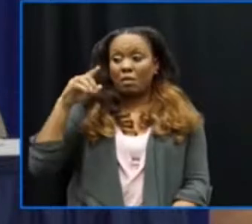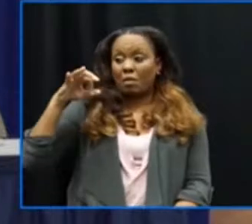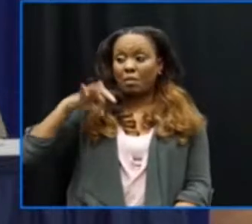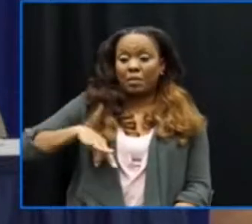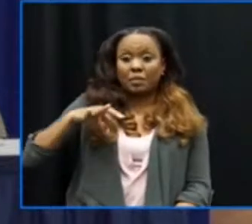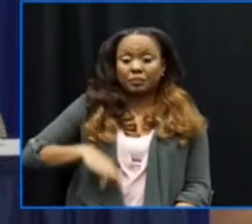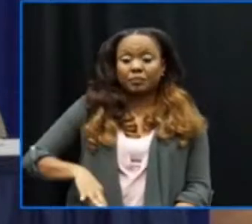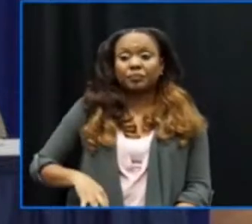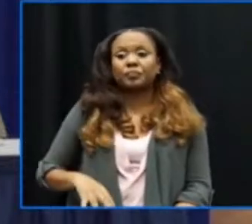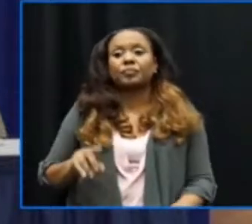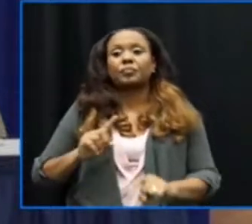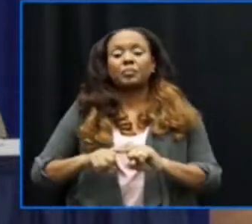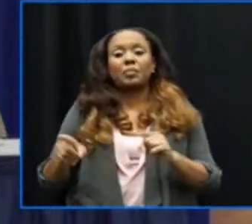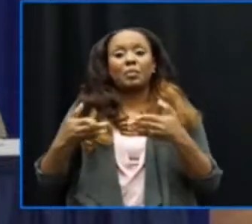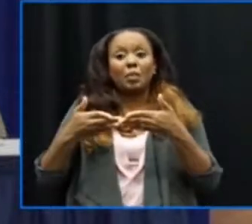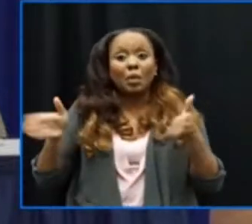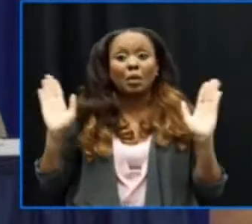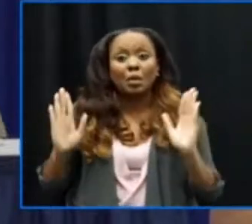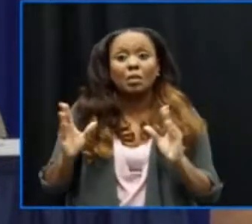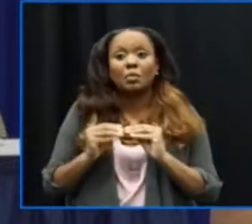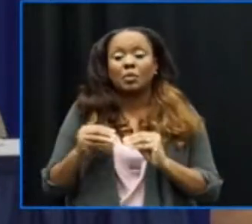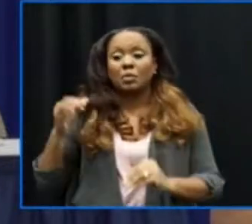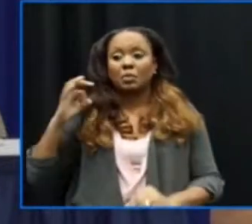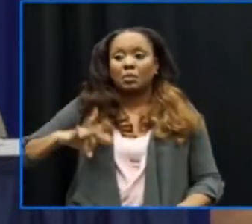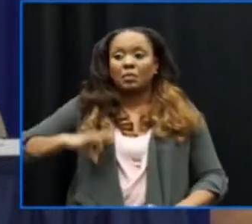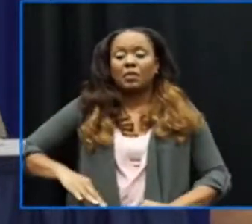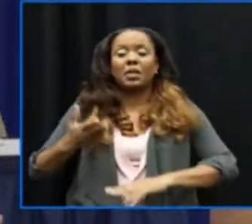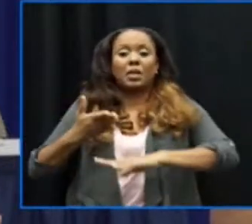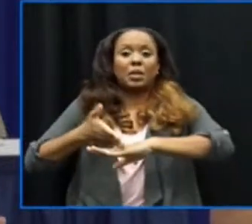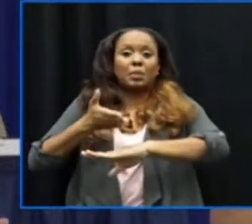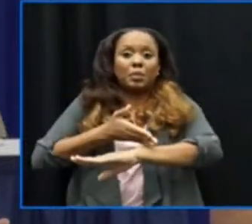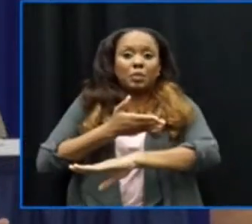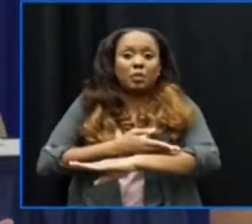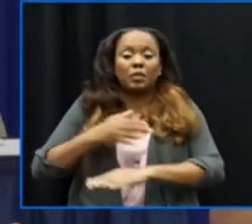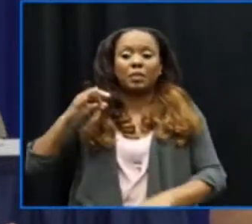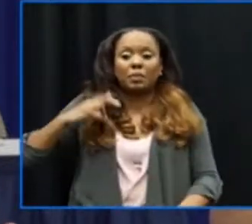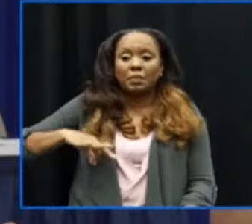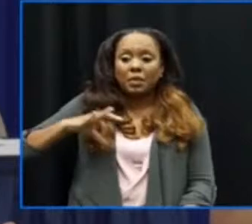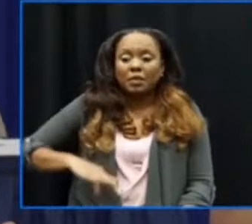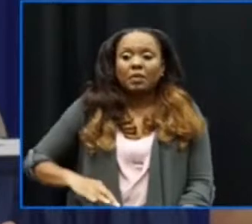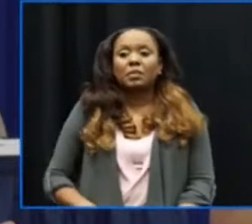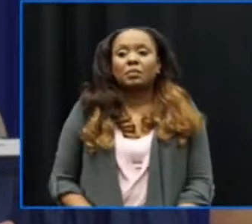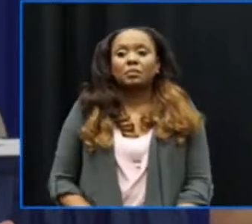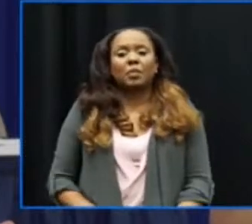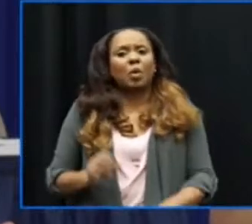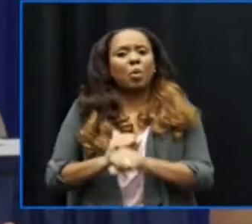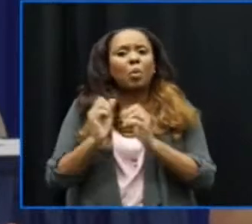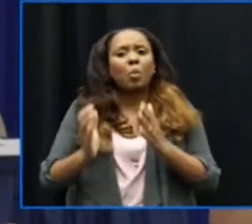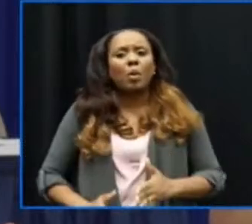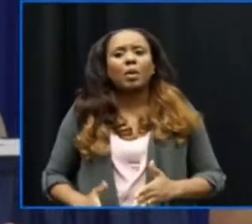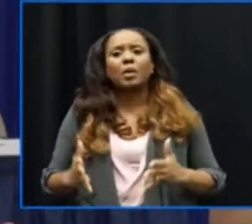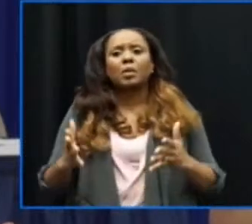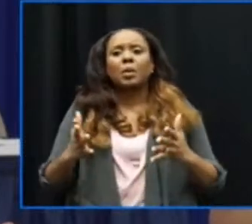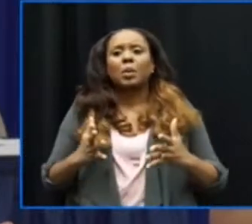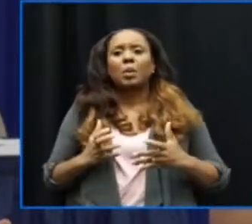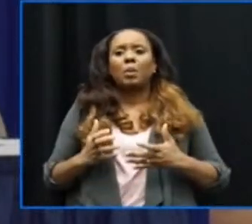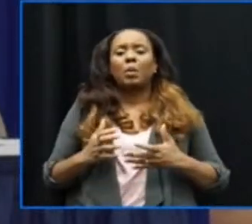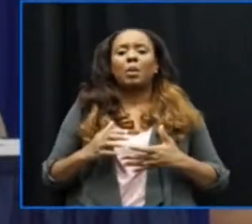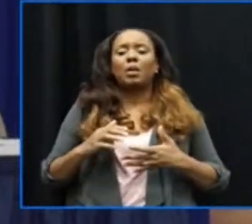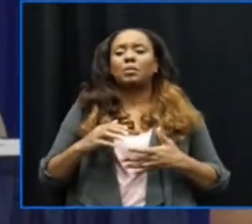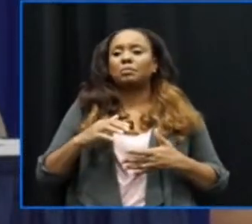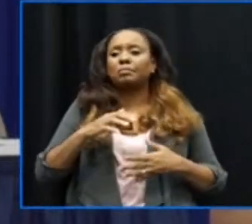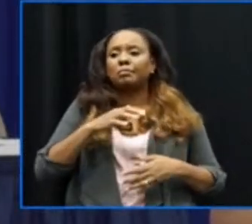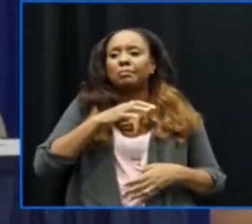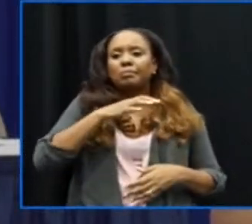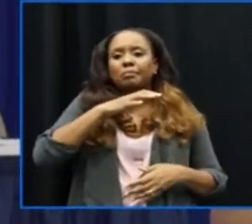is about expanding benefits and even enhancing benefits. Workers want paternity leave, they want parental leave,